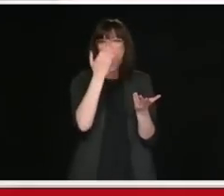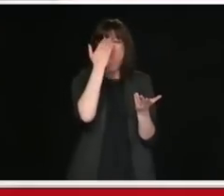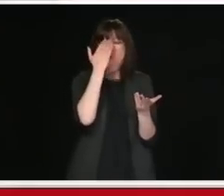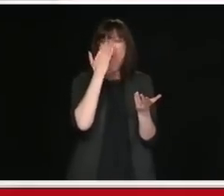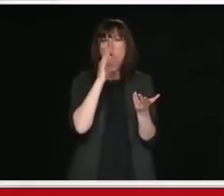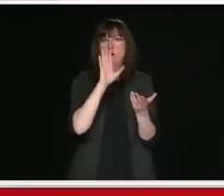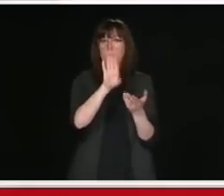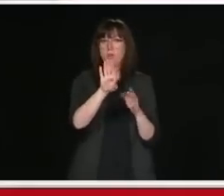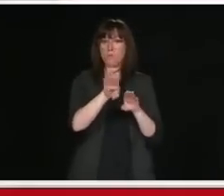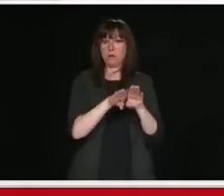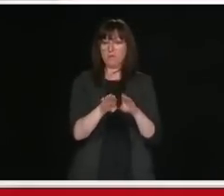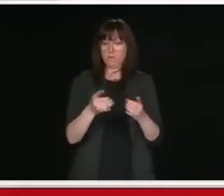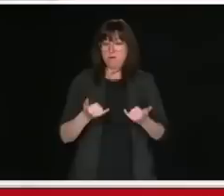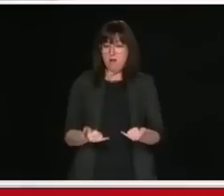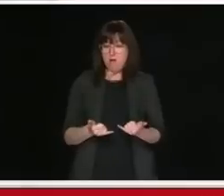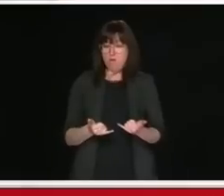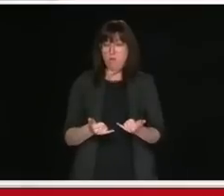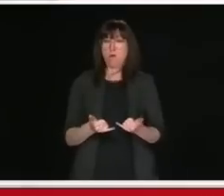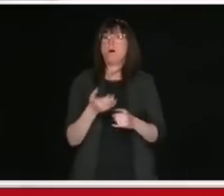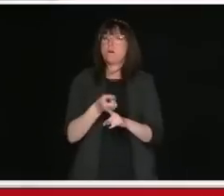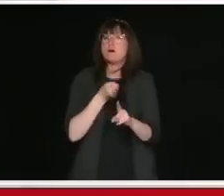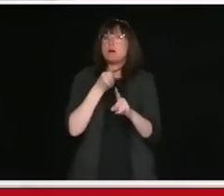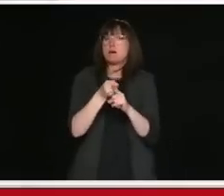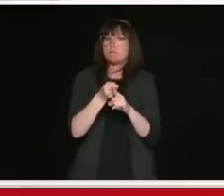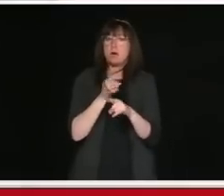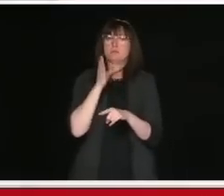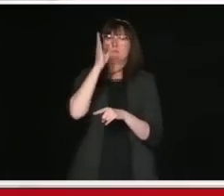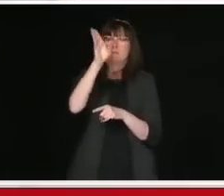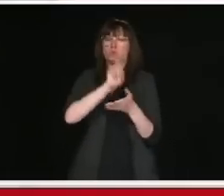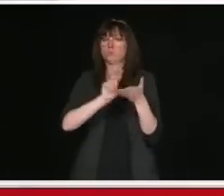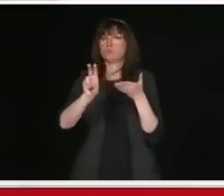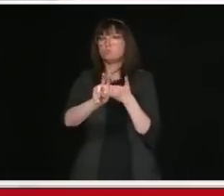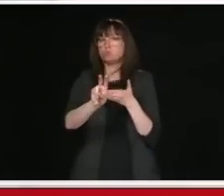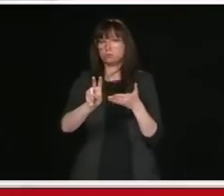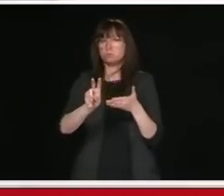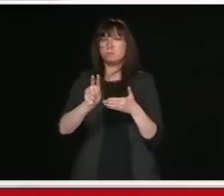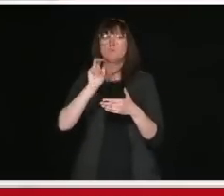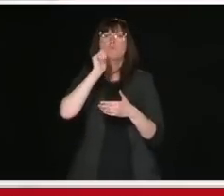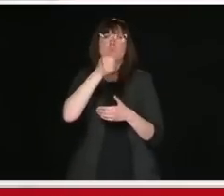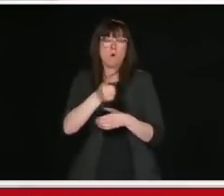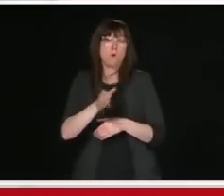on what will be that model, what will be